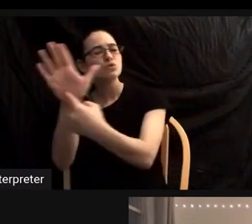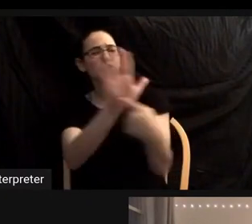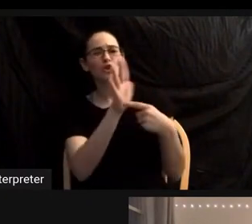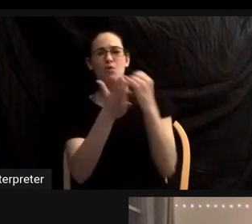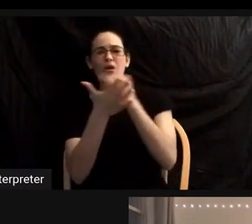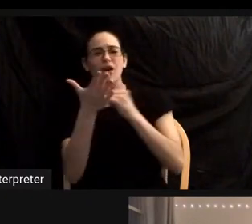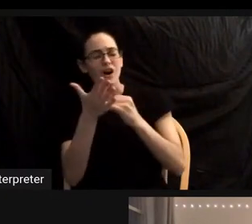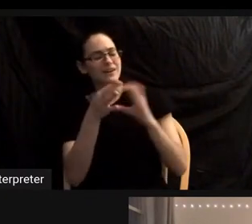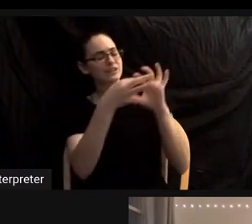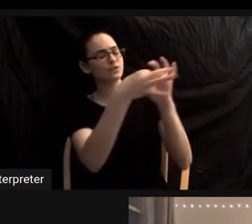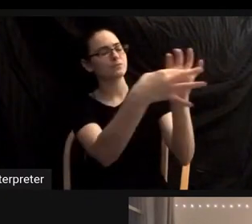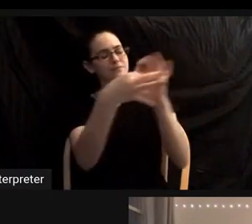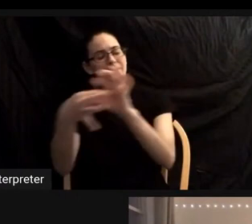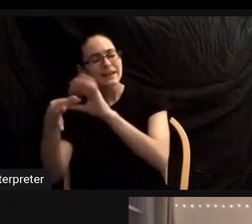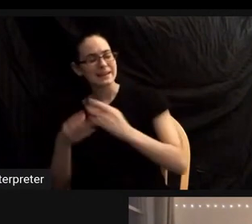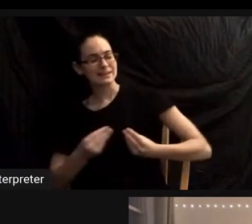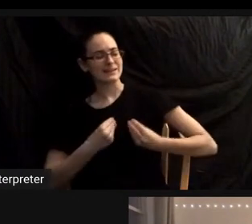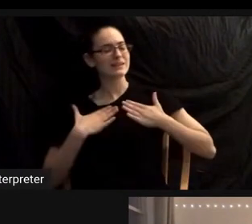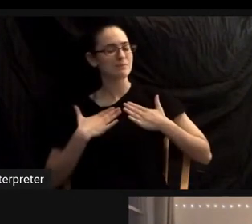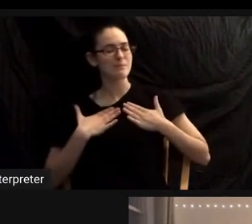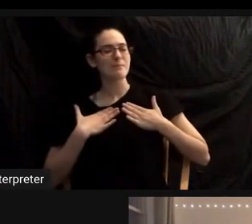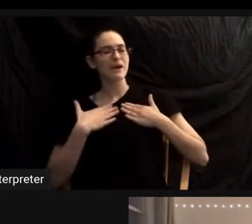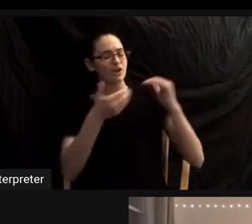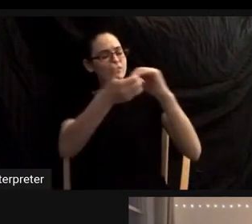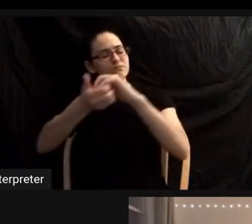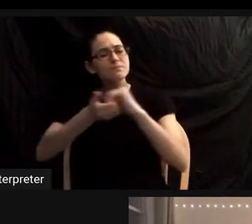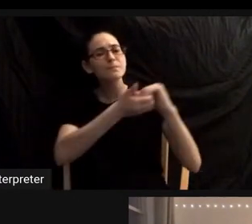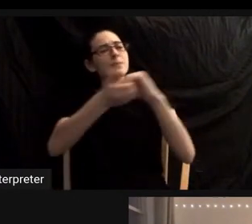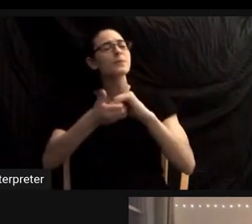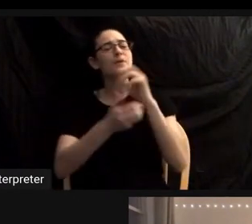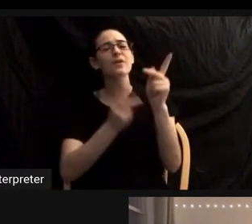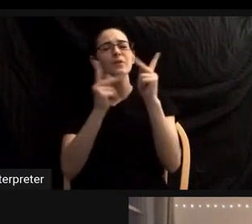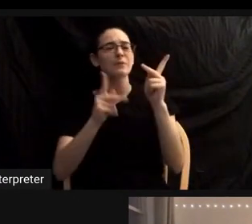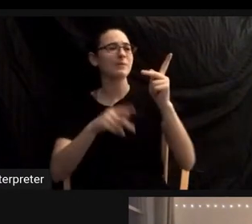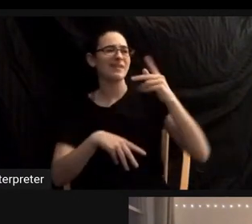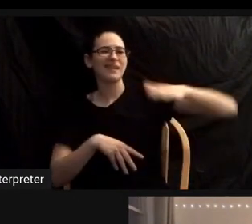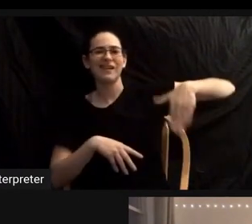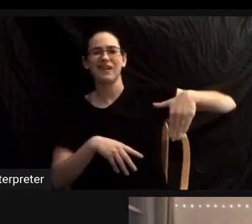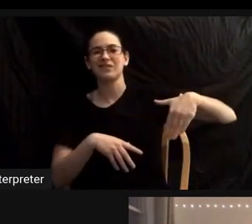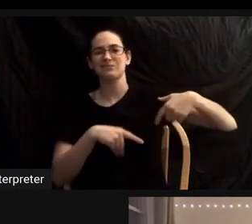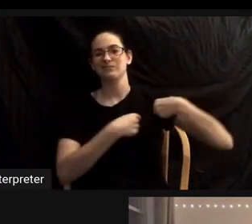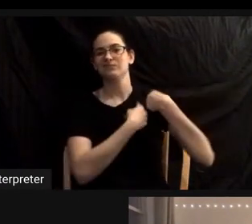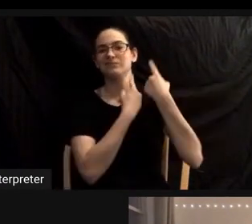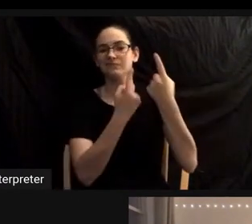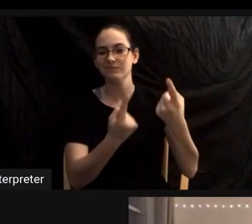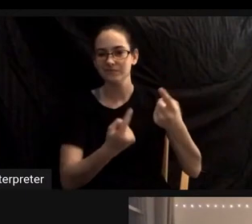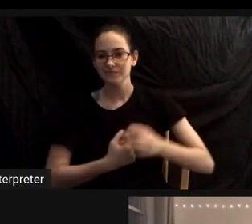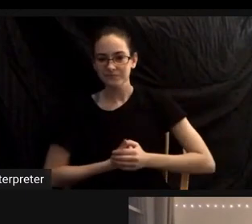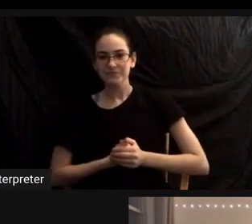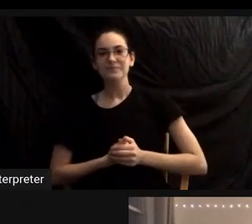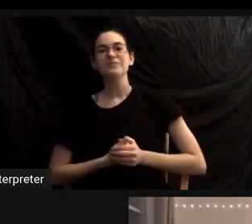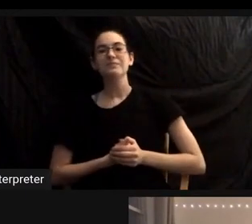and connect and get inspired and form collaborations that hadn't been happening up until that point. And